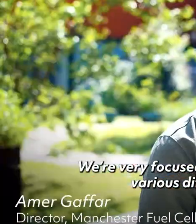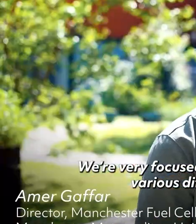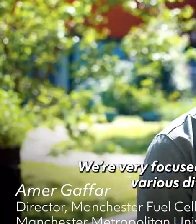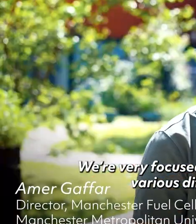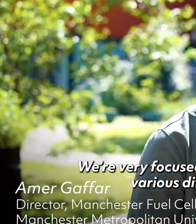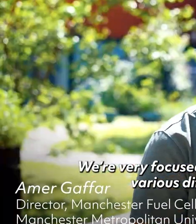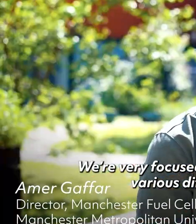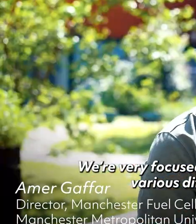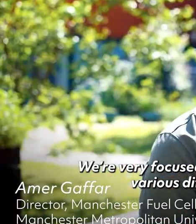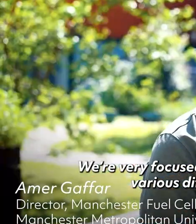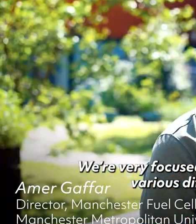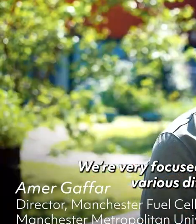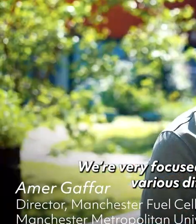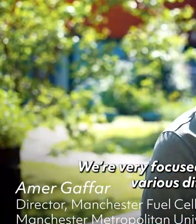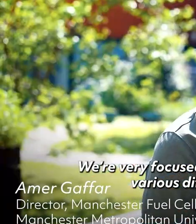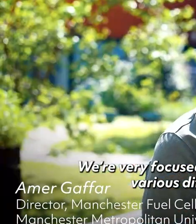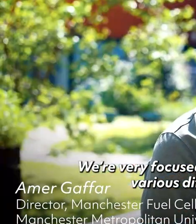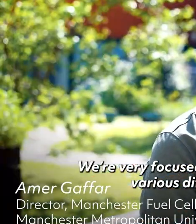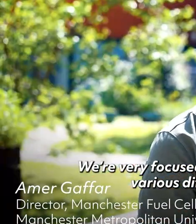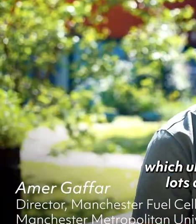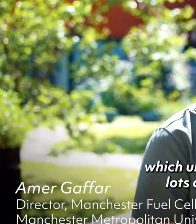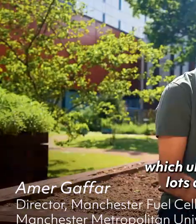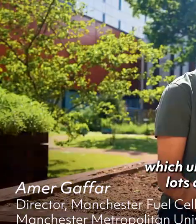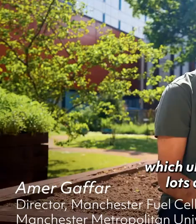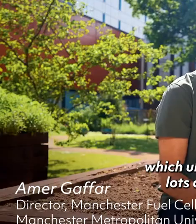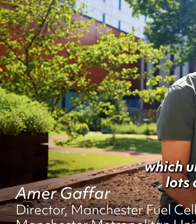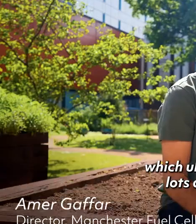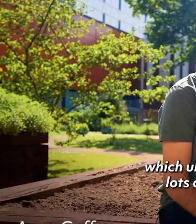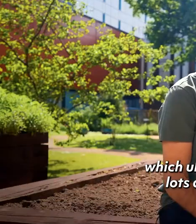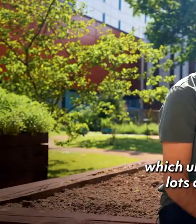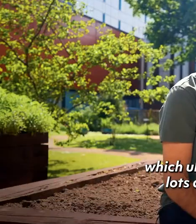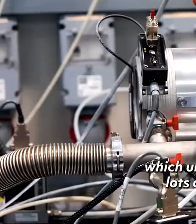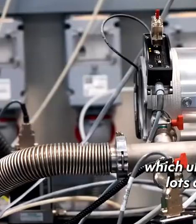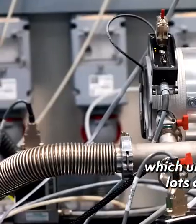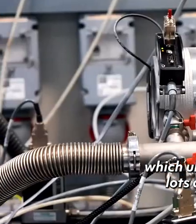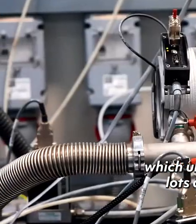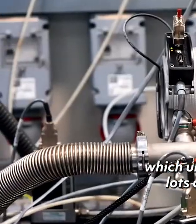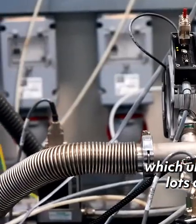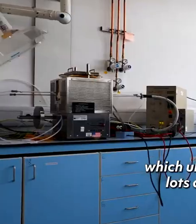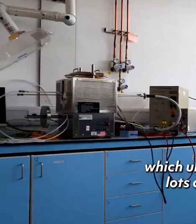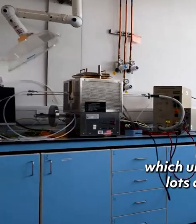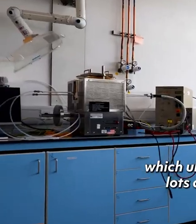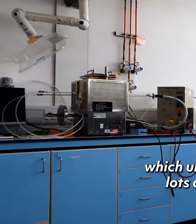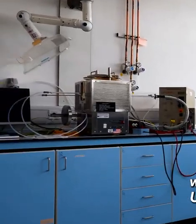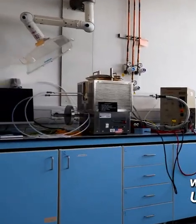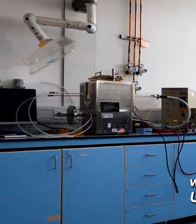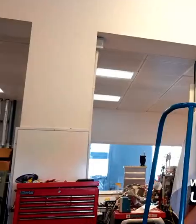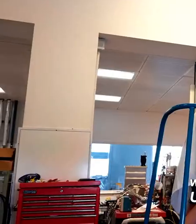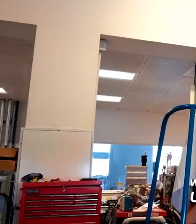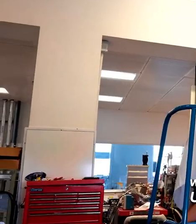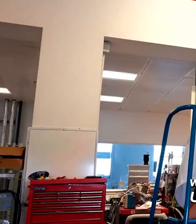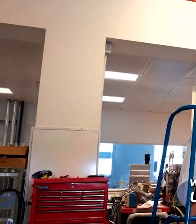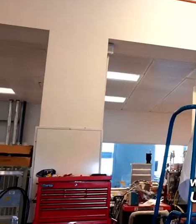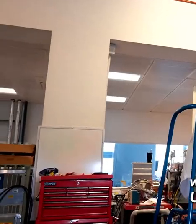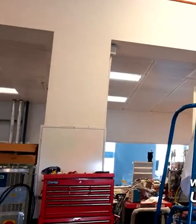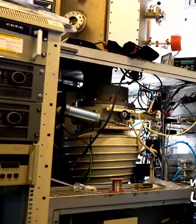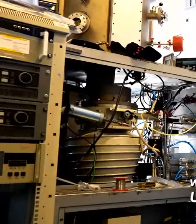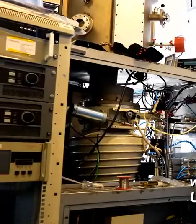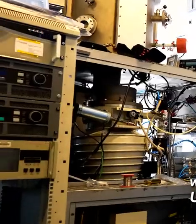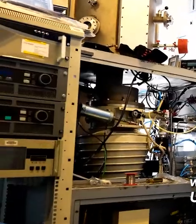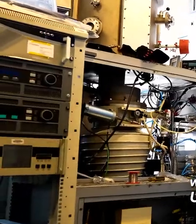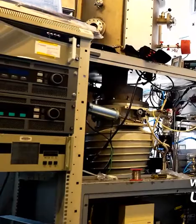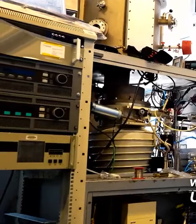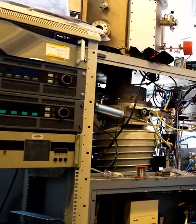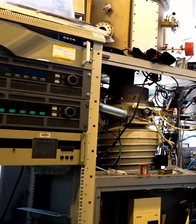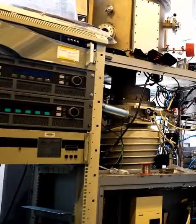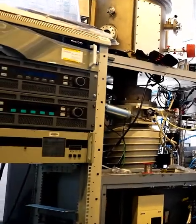we're working in various different projects on electrolyzers, which ultimately will help us generate lots and lots of green hydrogen, which will be part of our UK-wide net